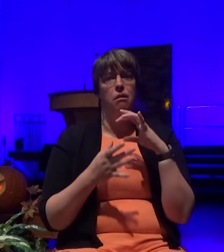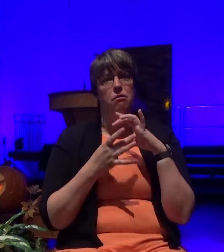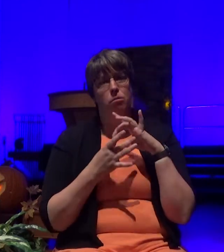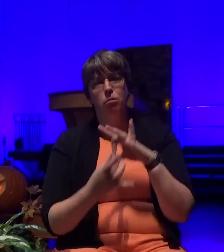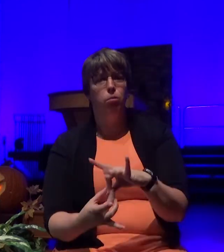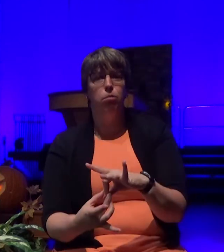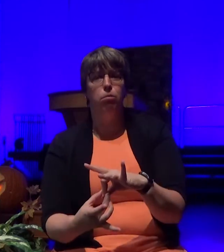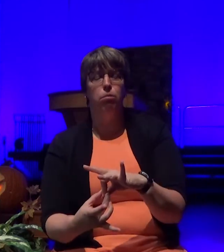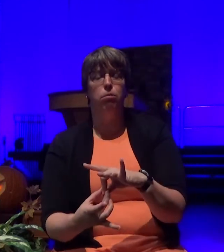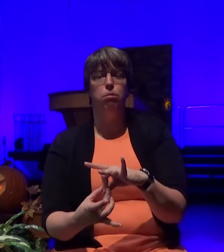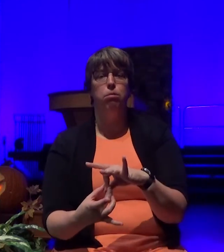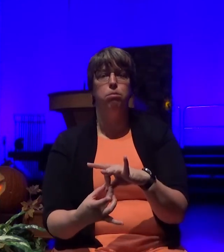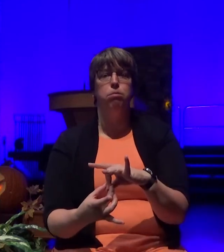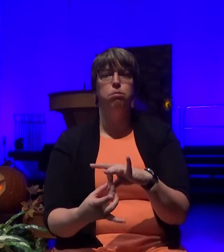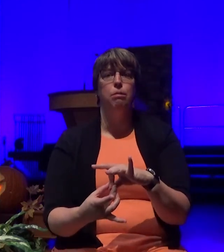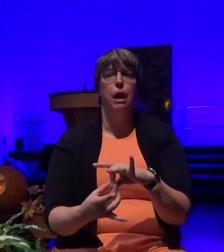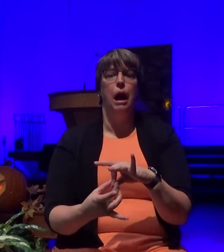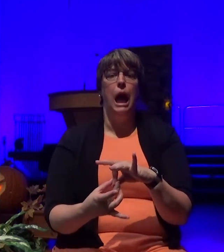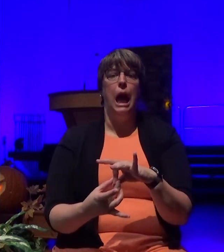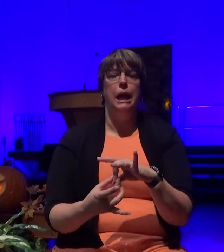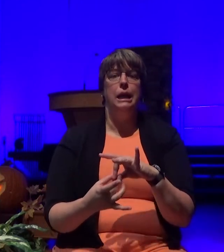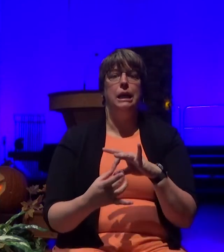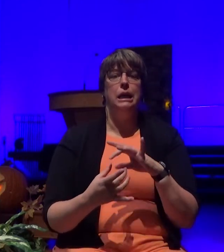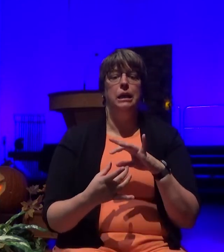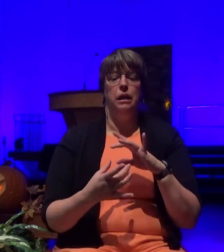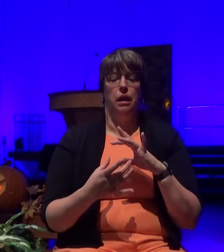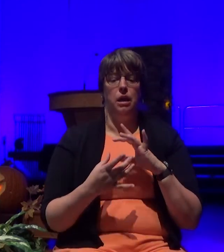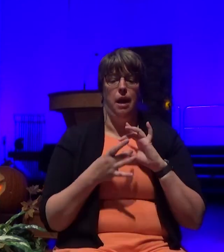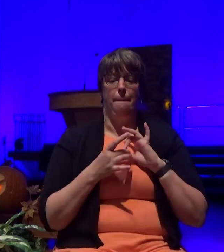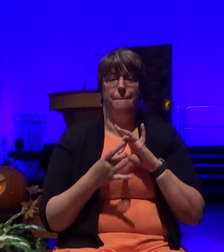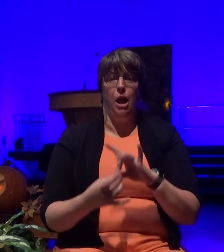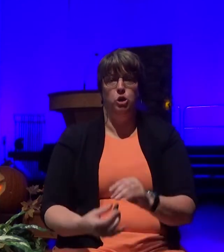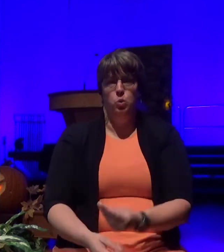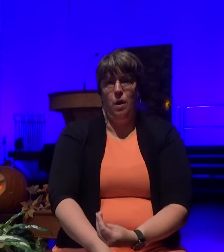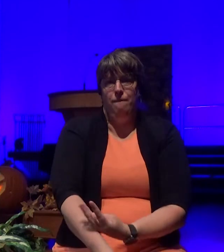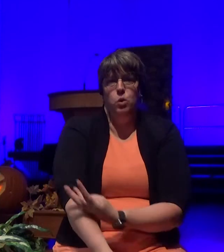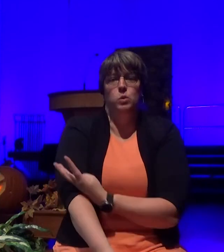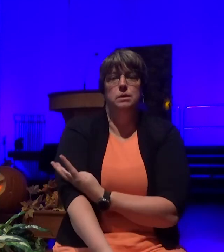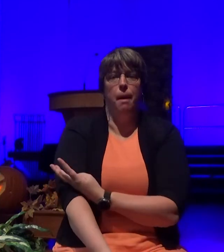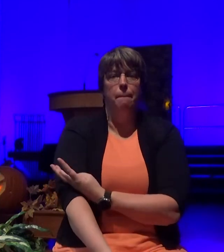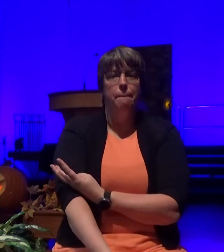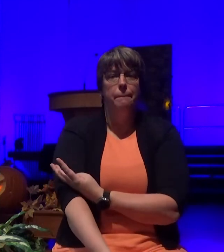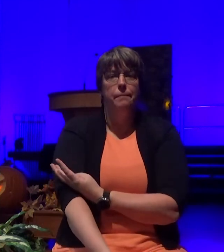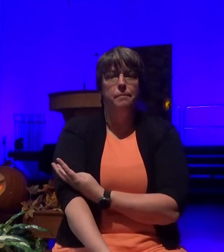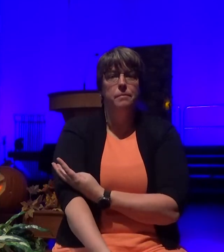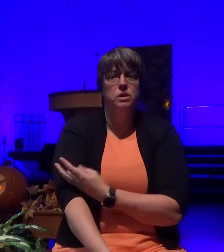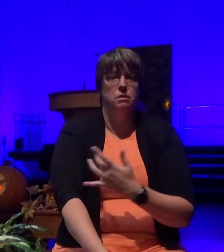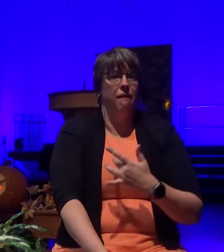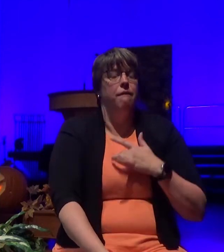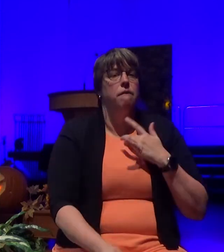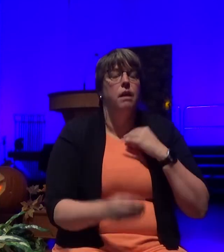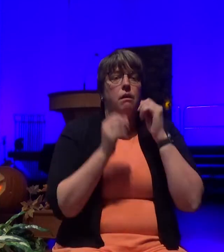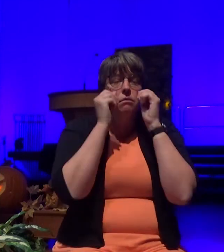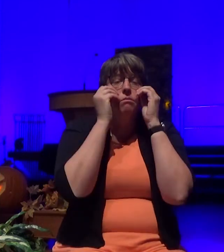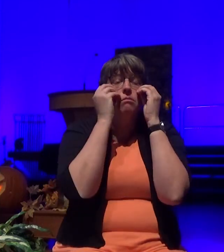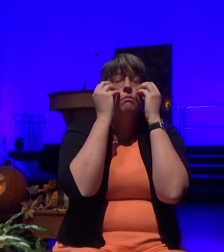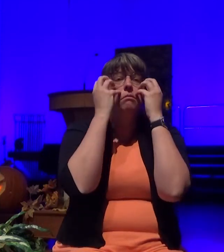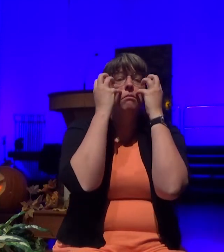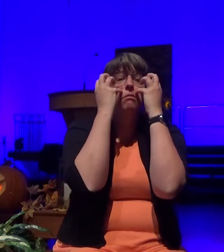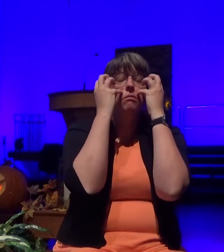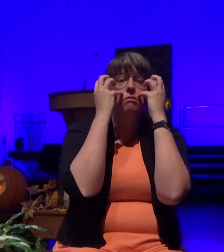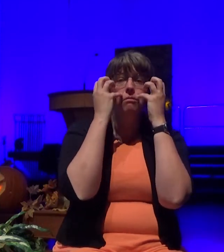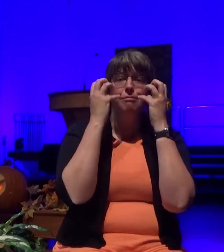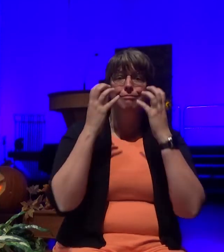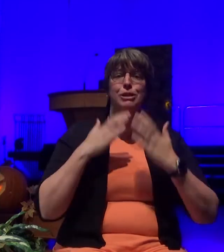so compelling that it compels you to have goosebumps or be filled with tears of joy. You're